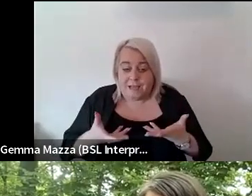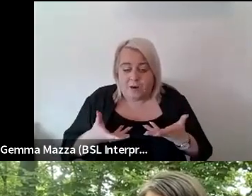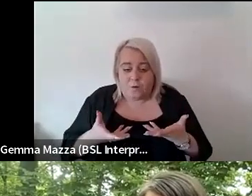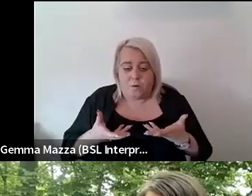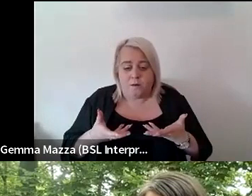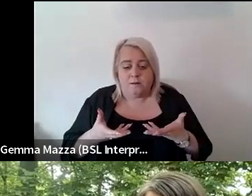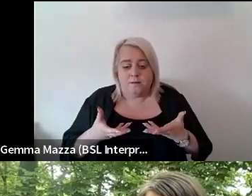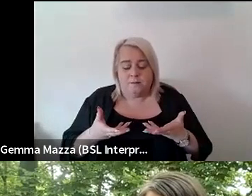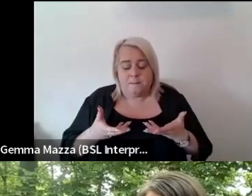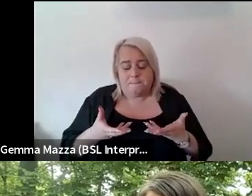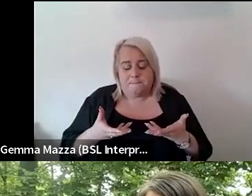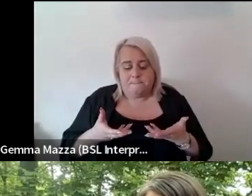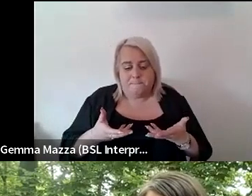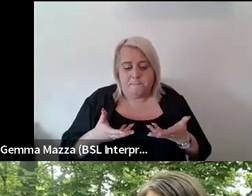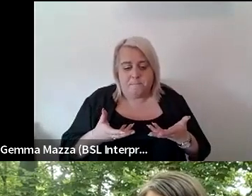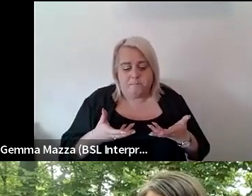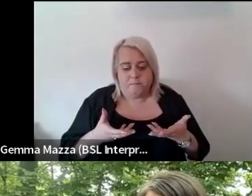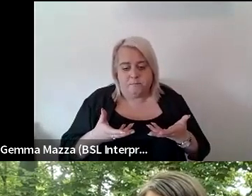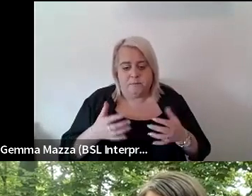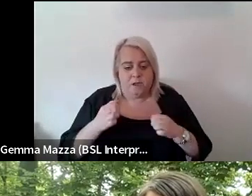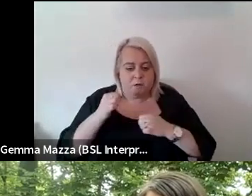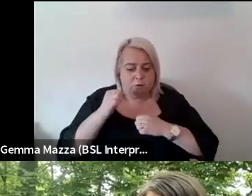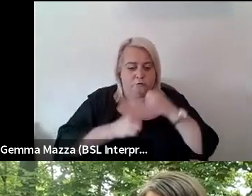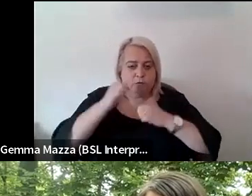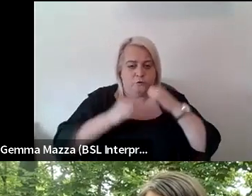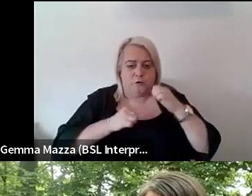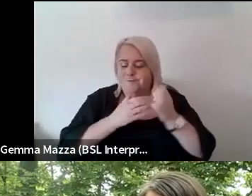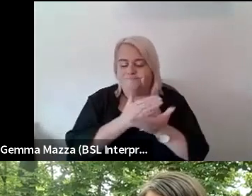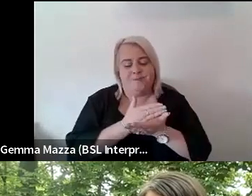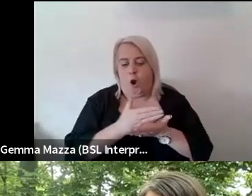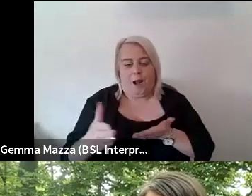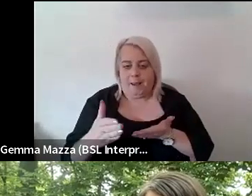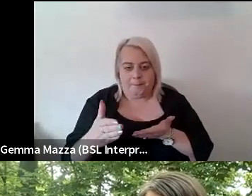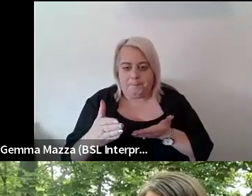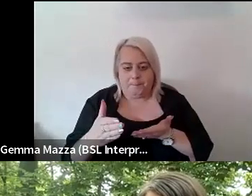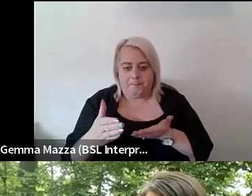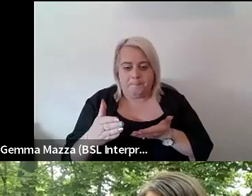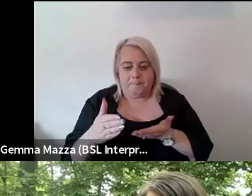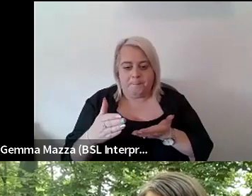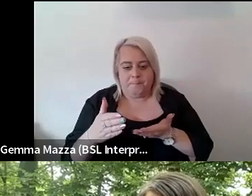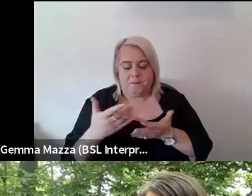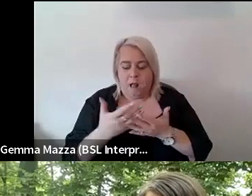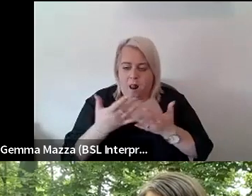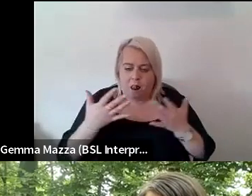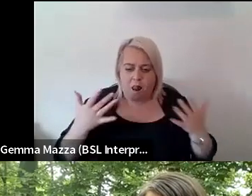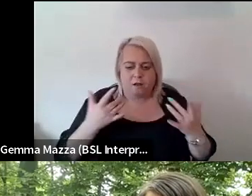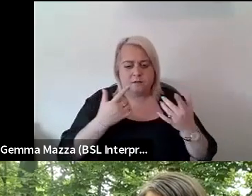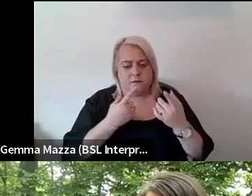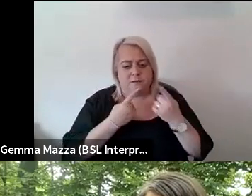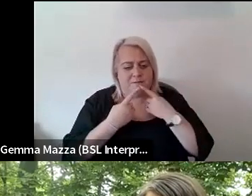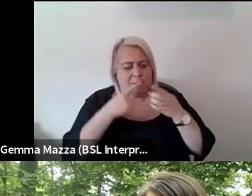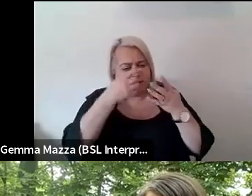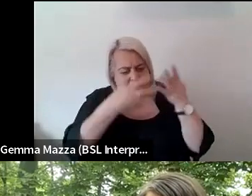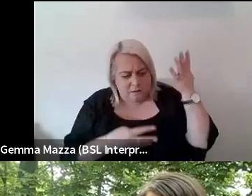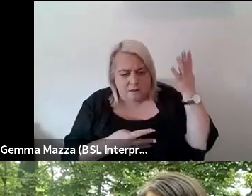that the structures are not clear. As you guys mentioned, there's too many things on the way. Sometimes you see